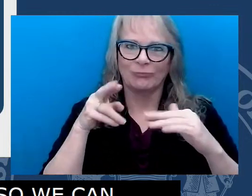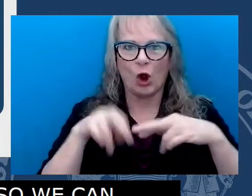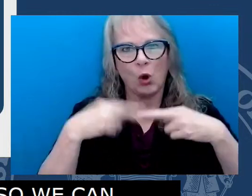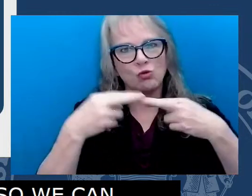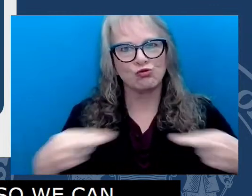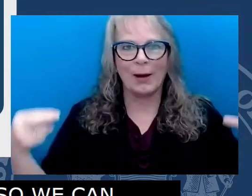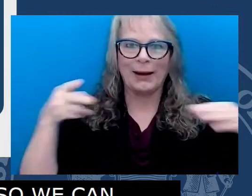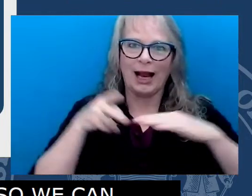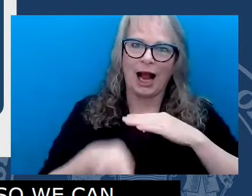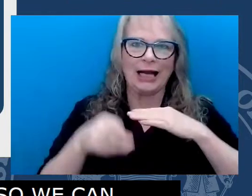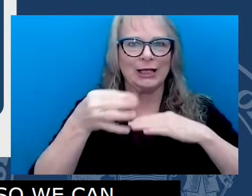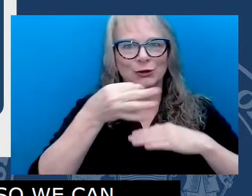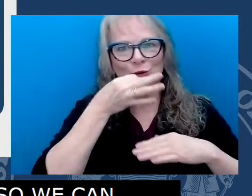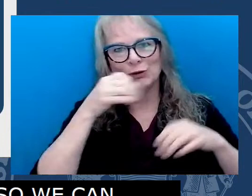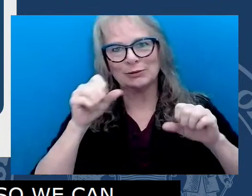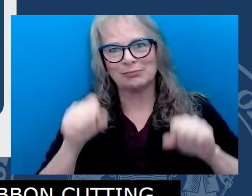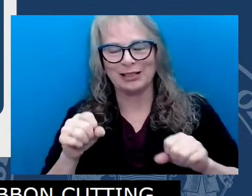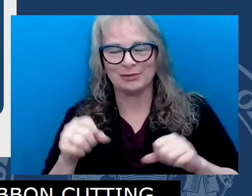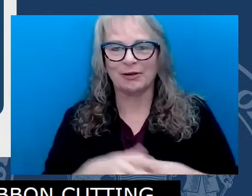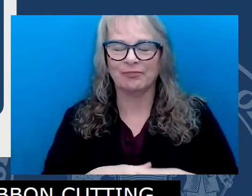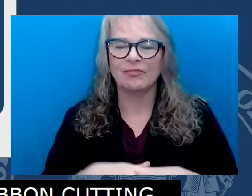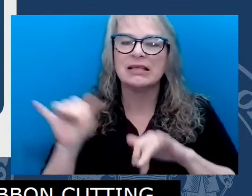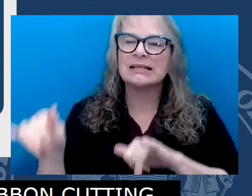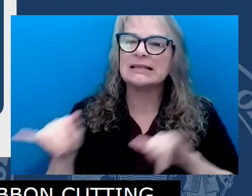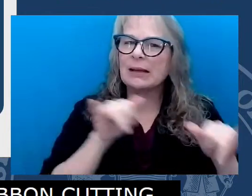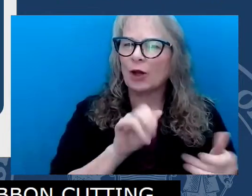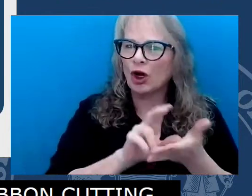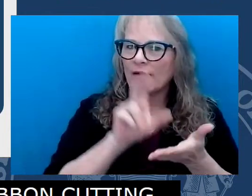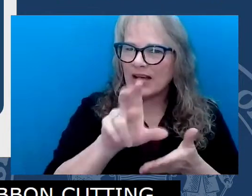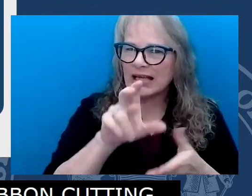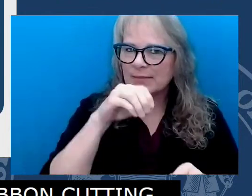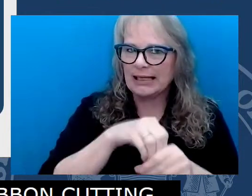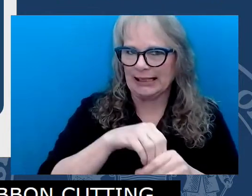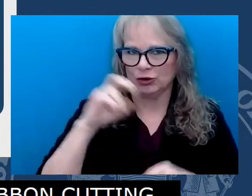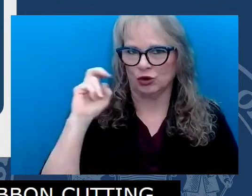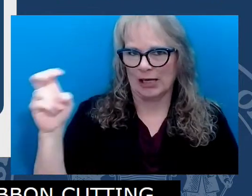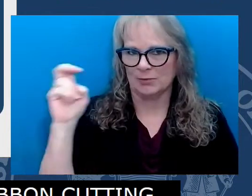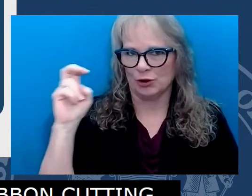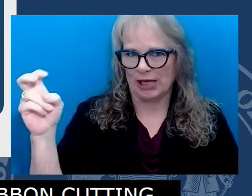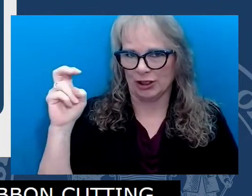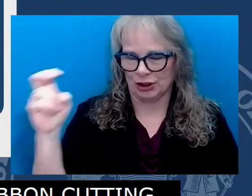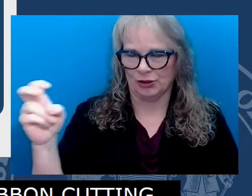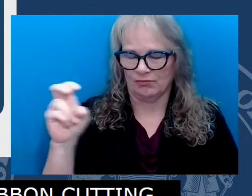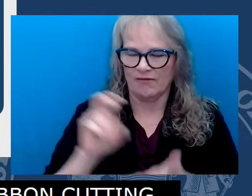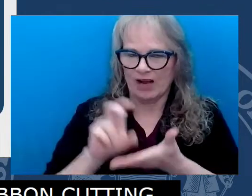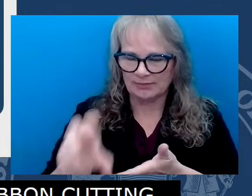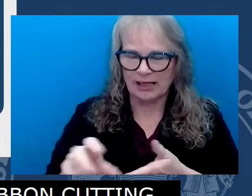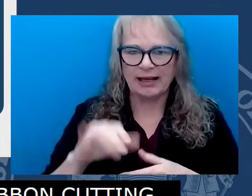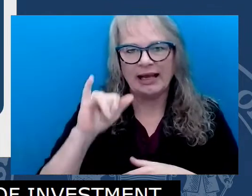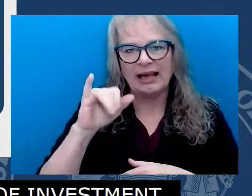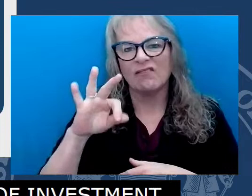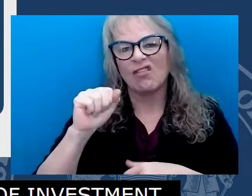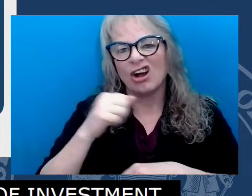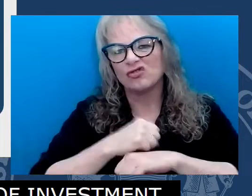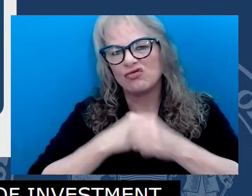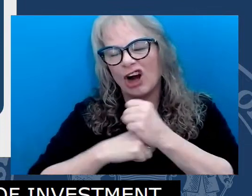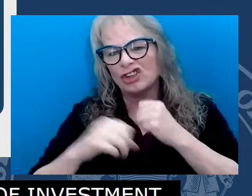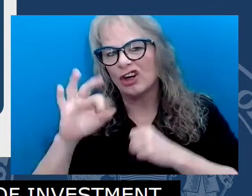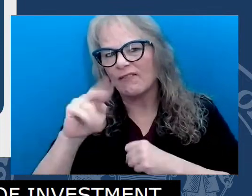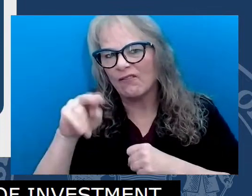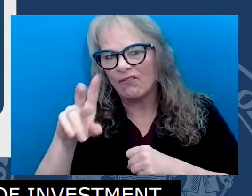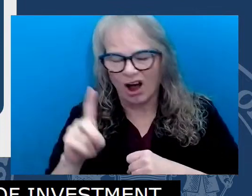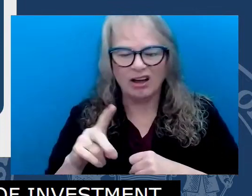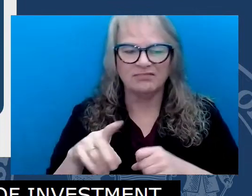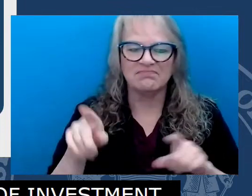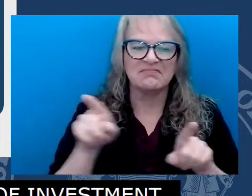And then similar kind of investment here, the Transportation Investment Infrastructure Fund, again, more like the Site Readiness